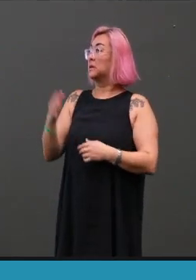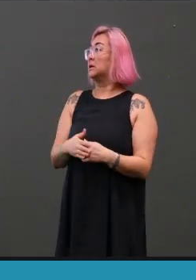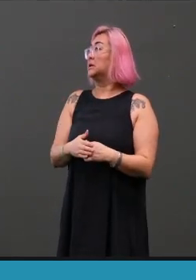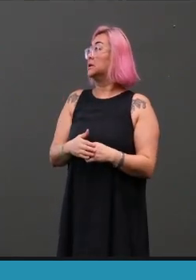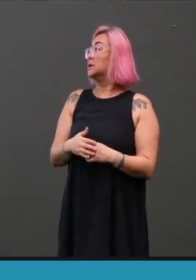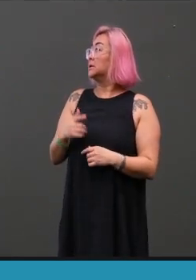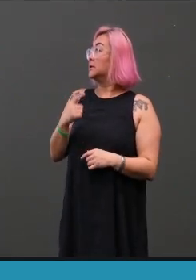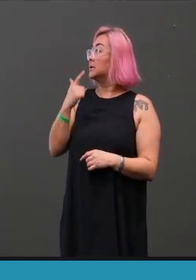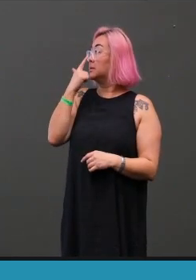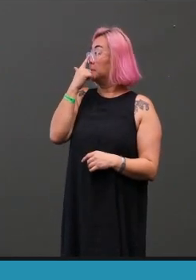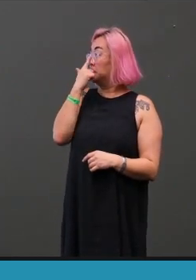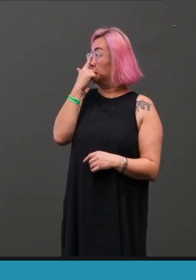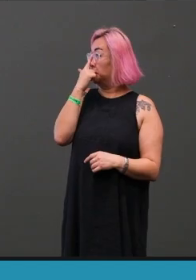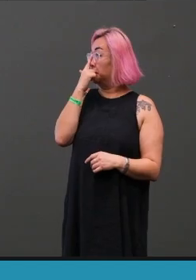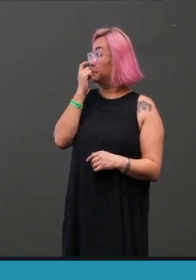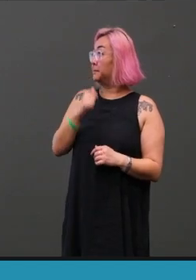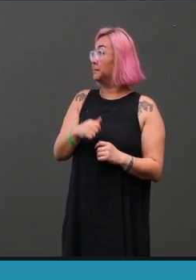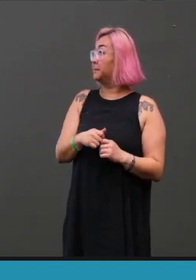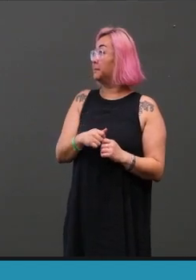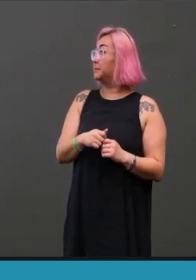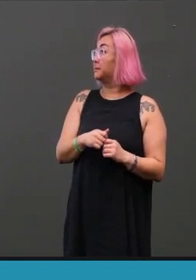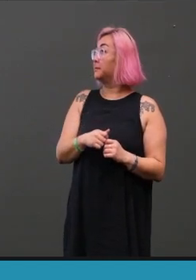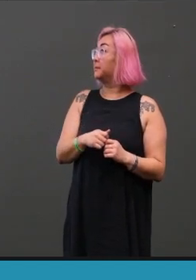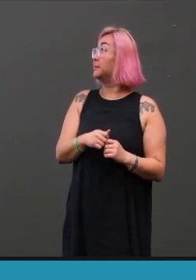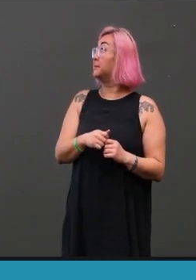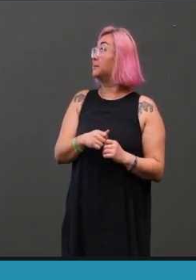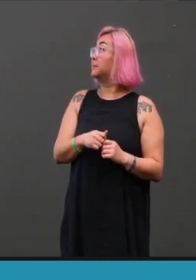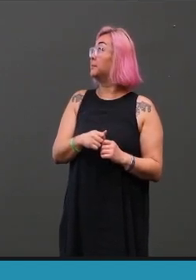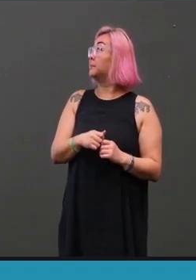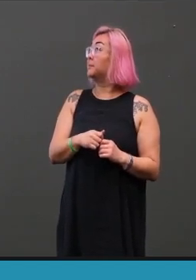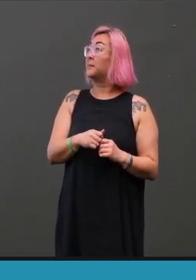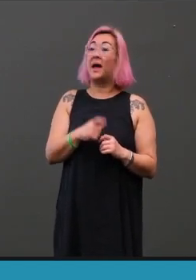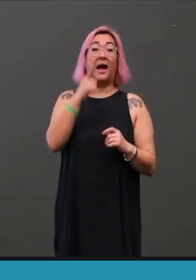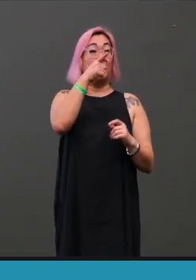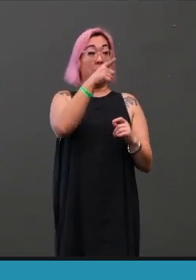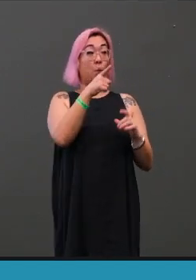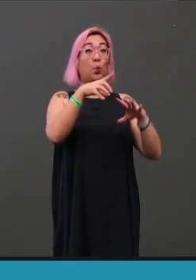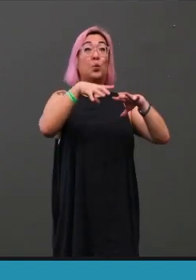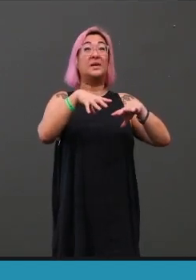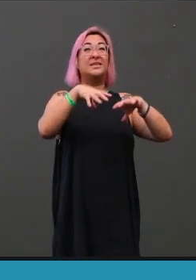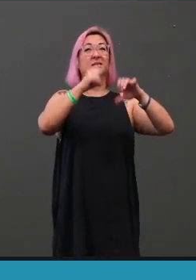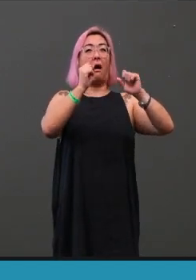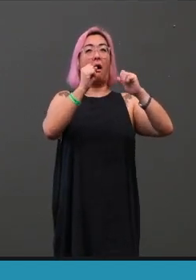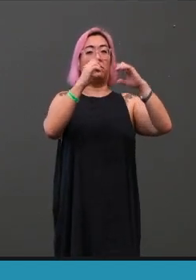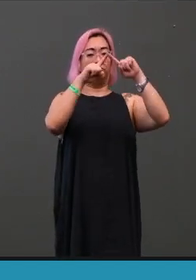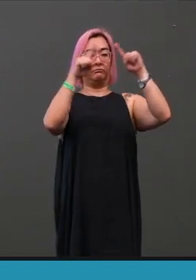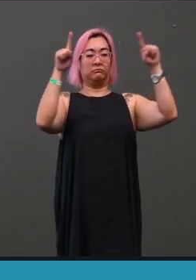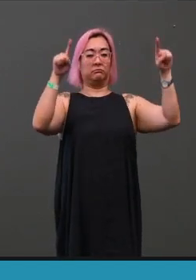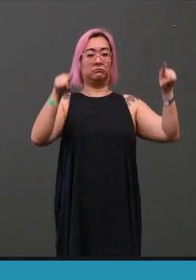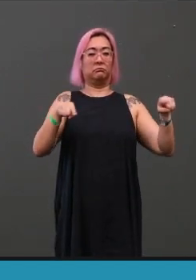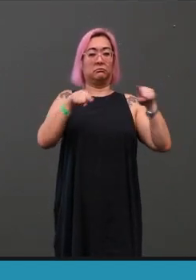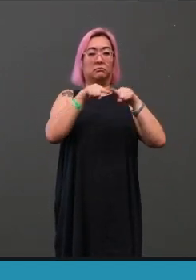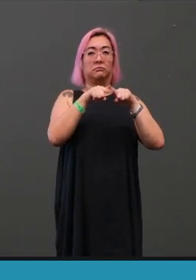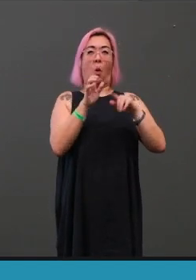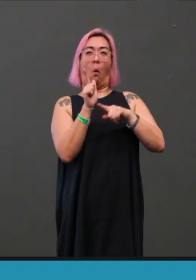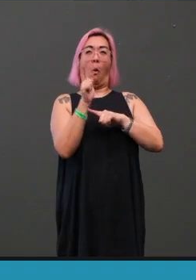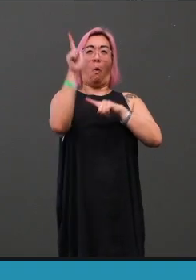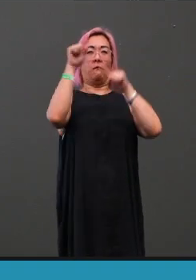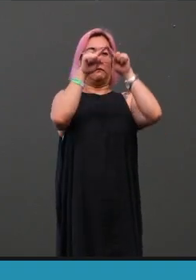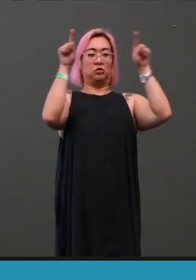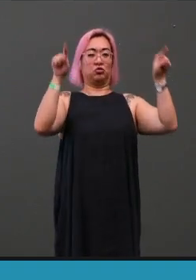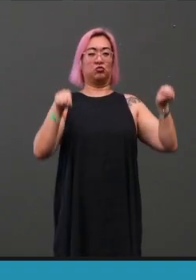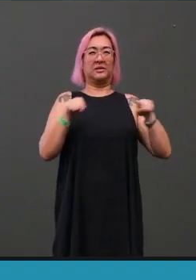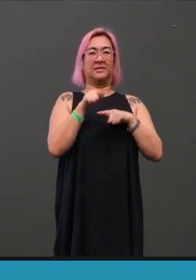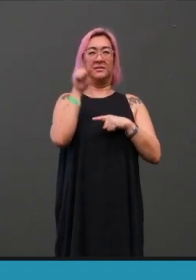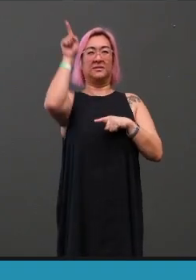along a line off screen. Then we could rotate the particle system and the particle to define the direction of the